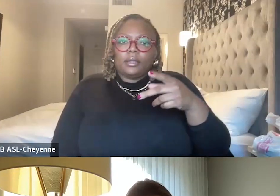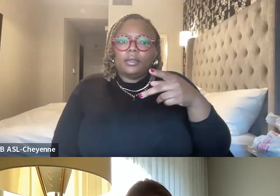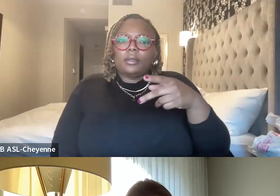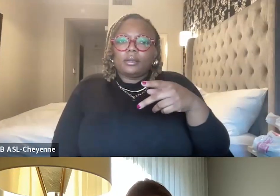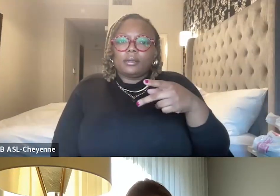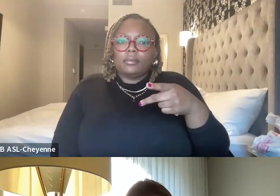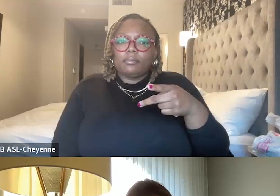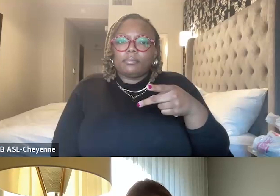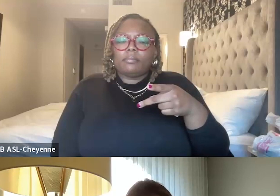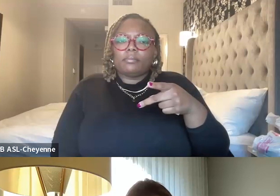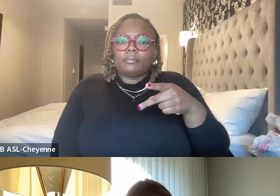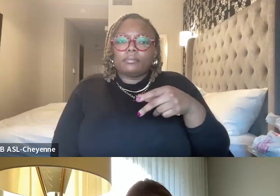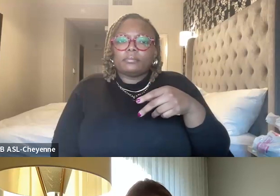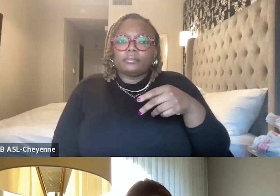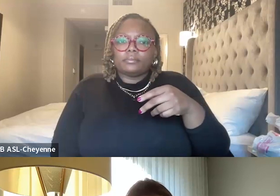is a very